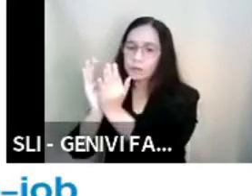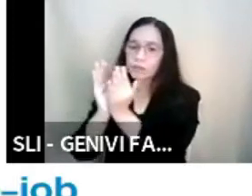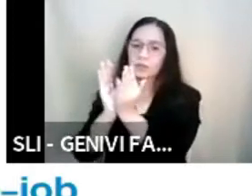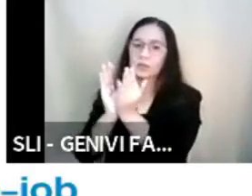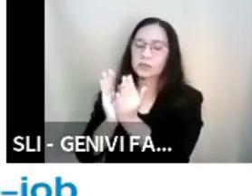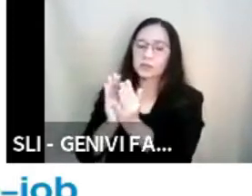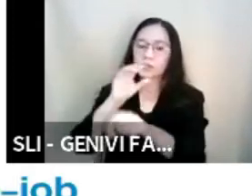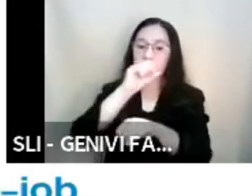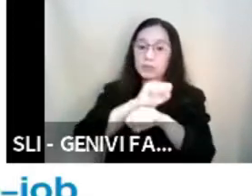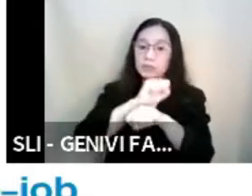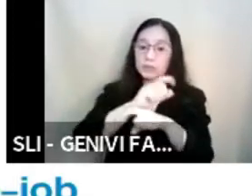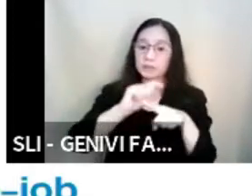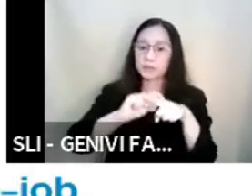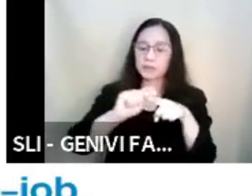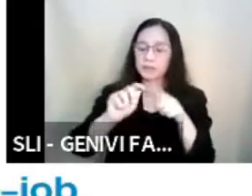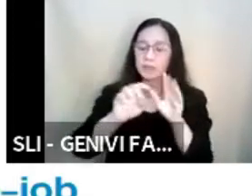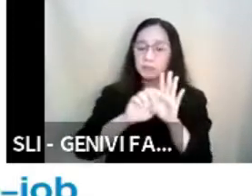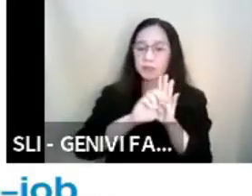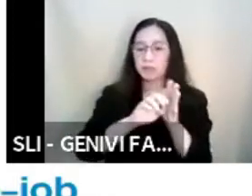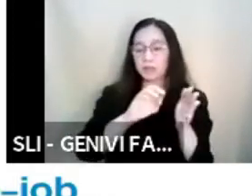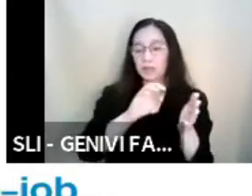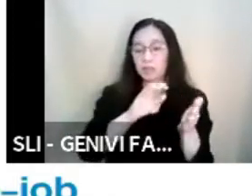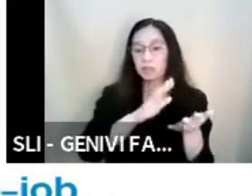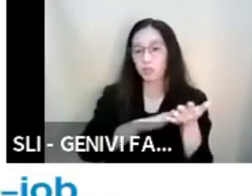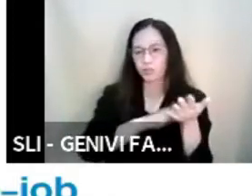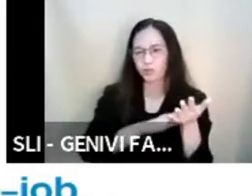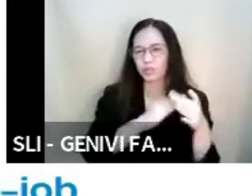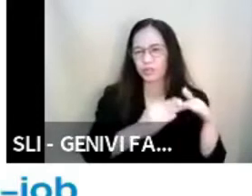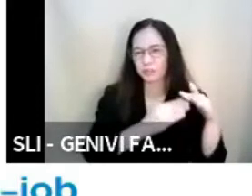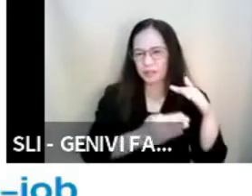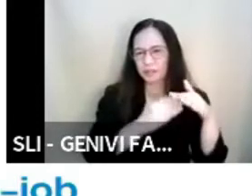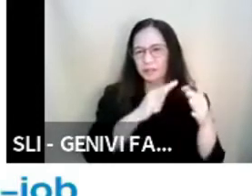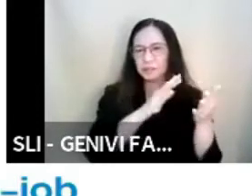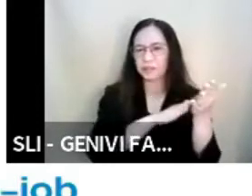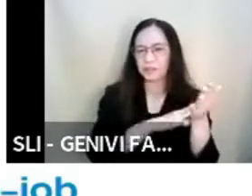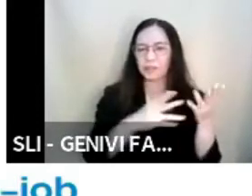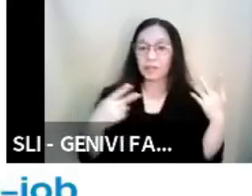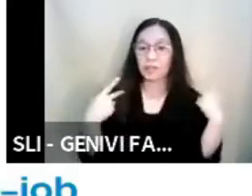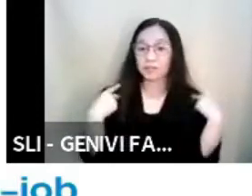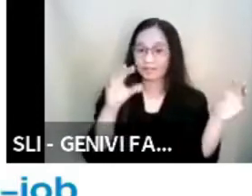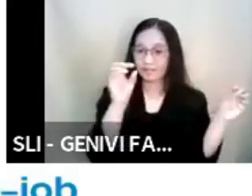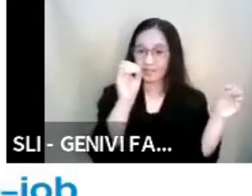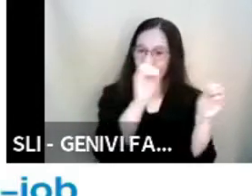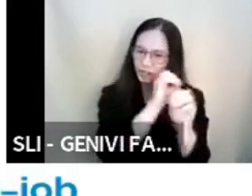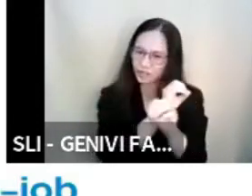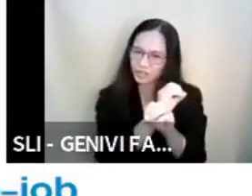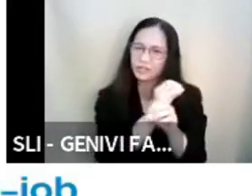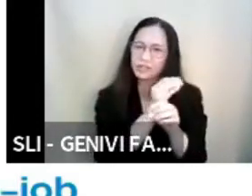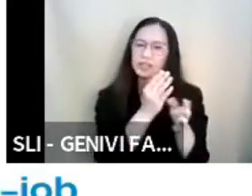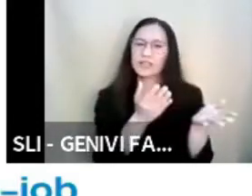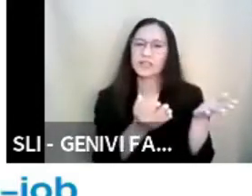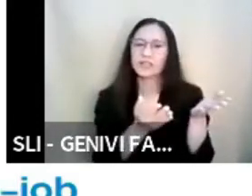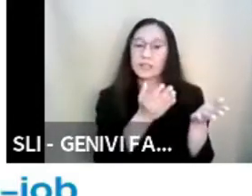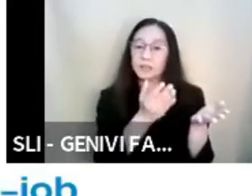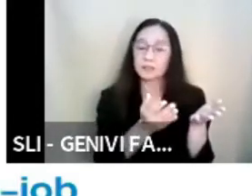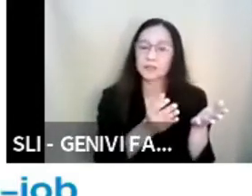job training. So for example, in school-based settings, halimbawa nasa school kayo, you have an office, maybe you have a sheltered